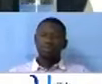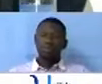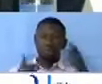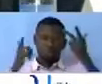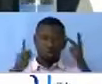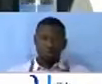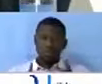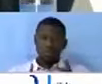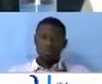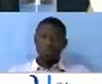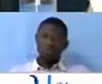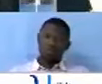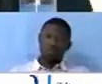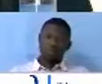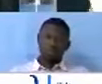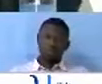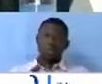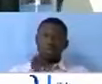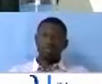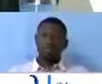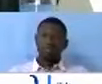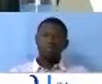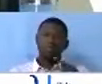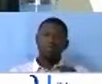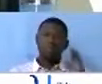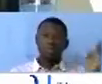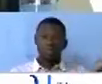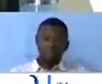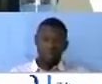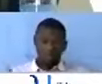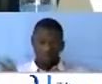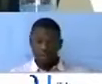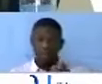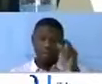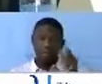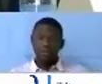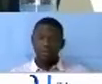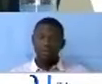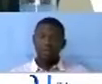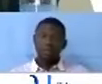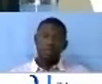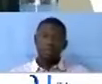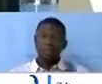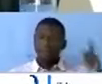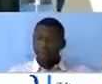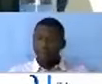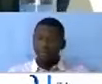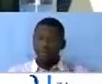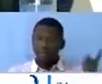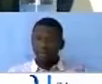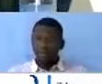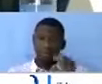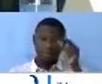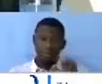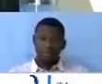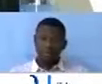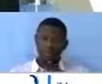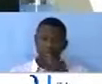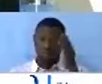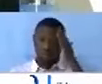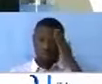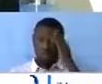For slapping a person, for beating the person, what is the sanction? You know the law of